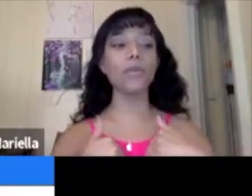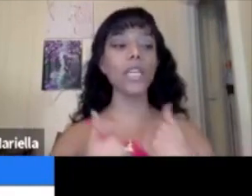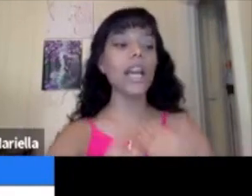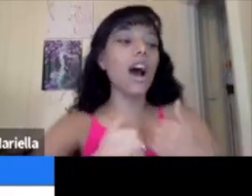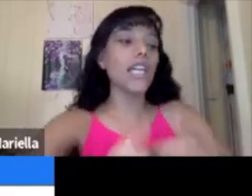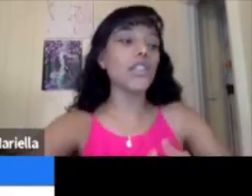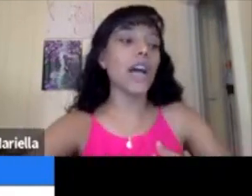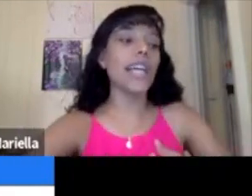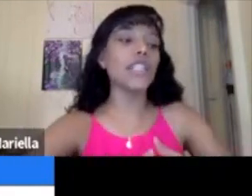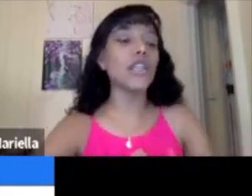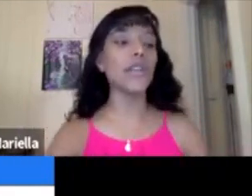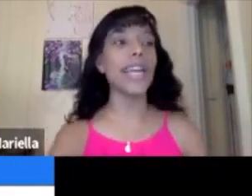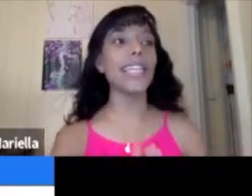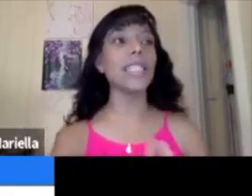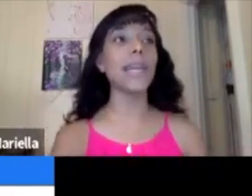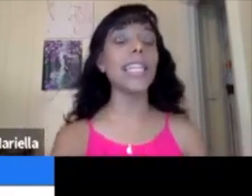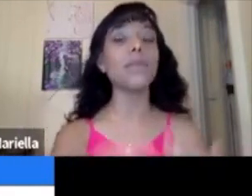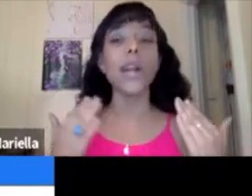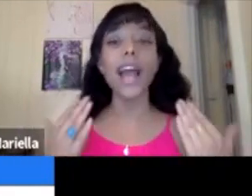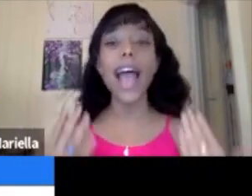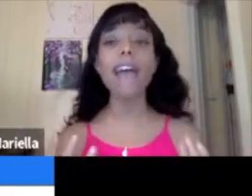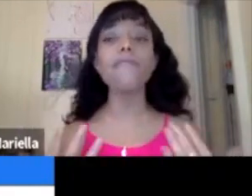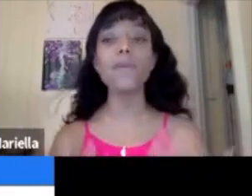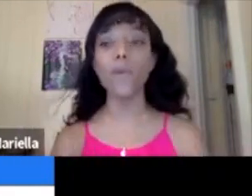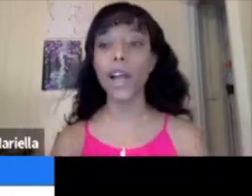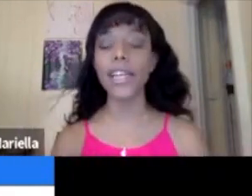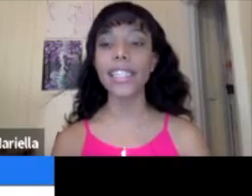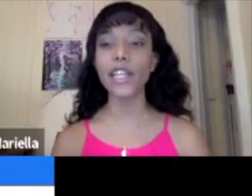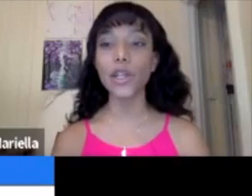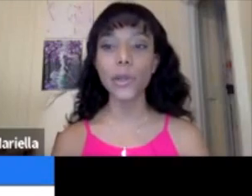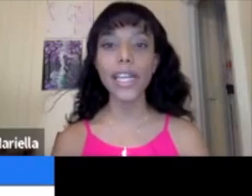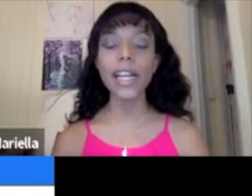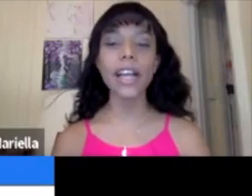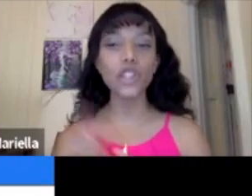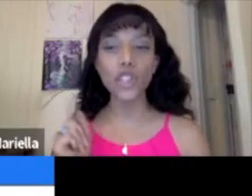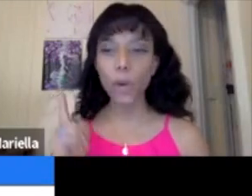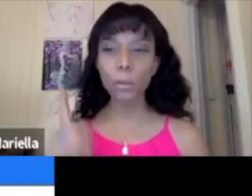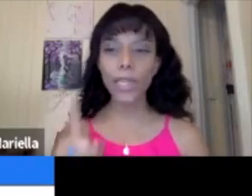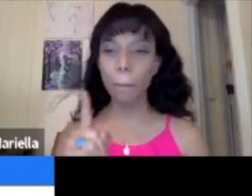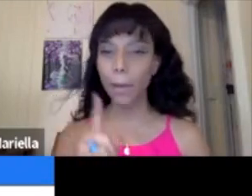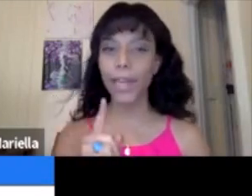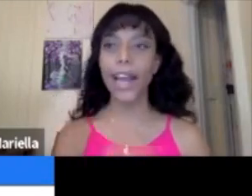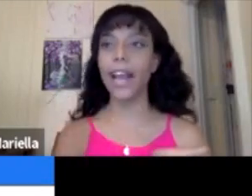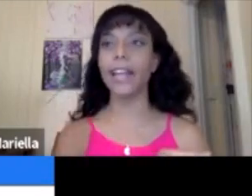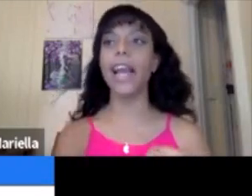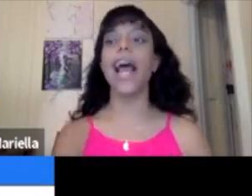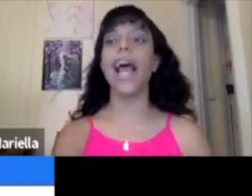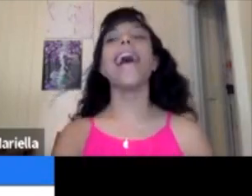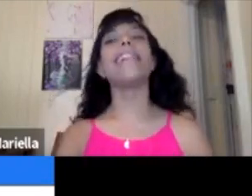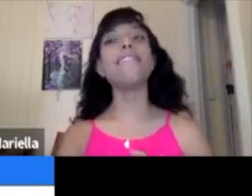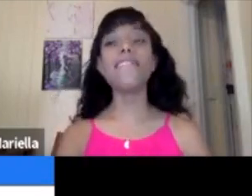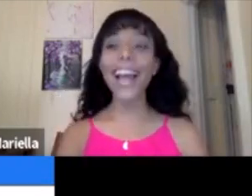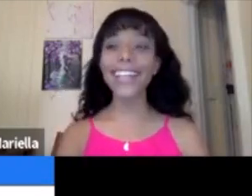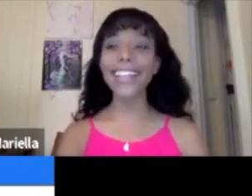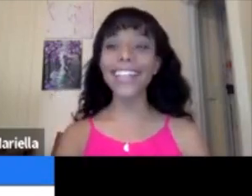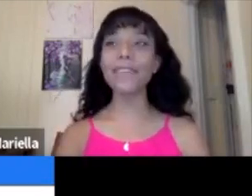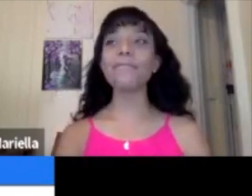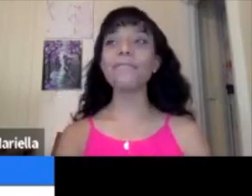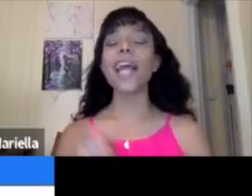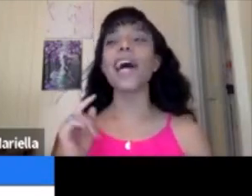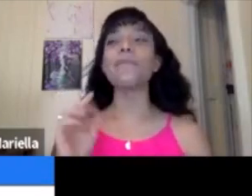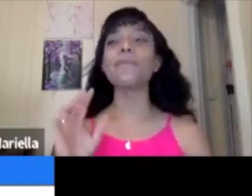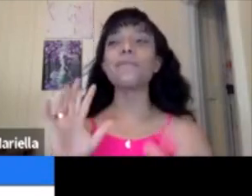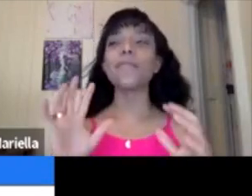that we are trying to create a space where everyone is included. Don't be a butthead. And then